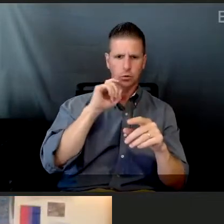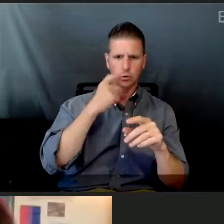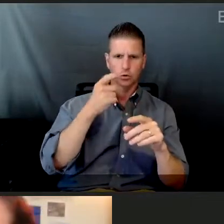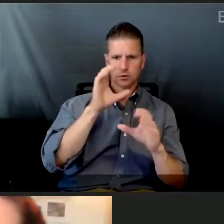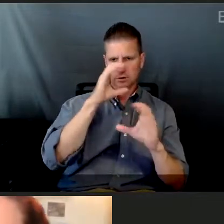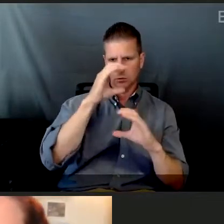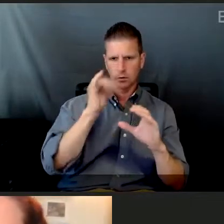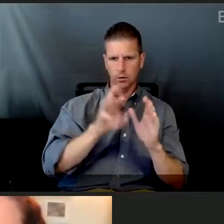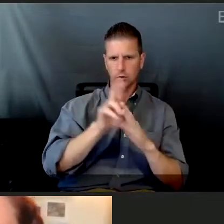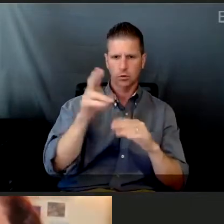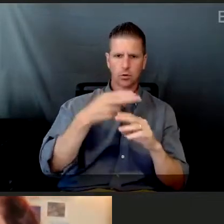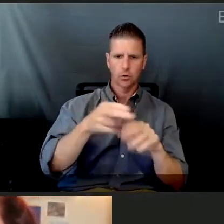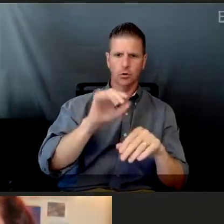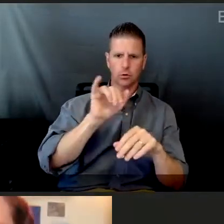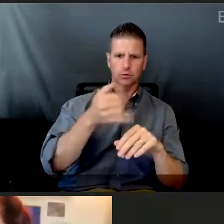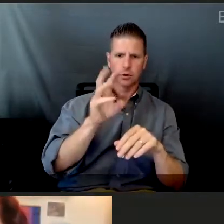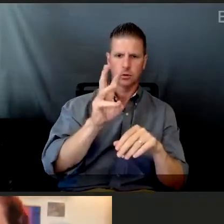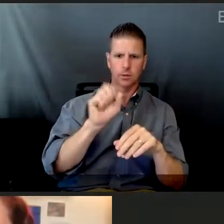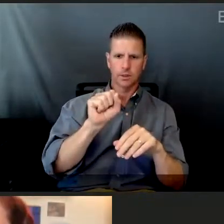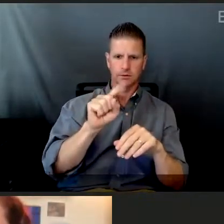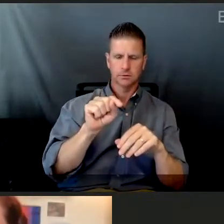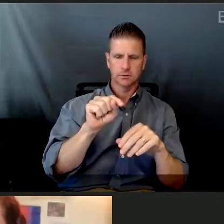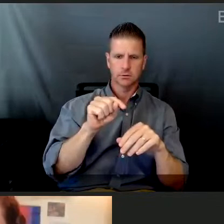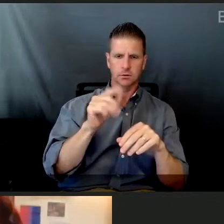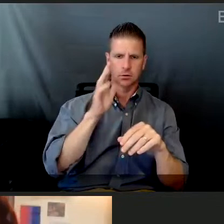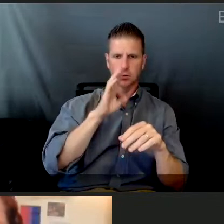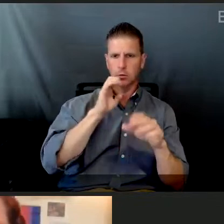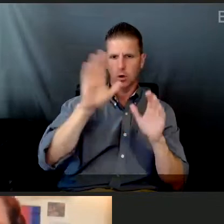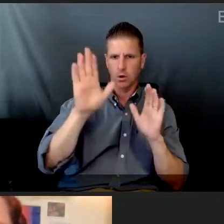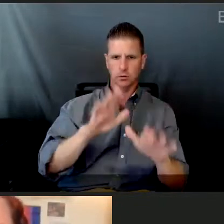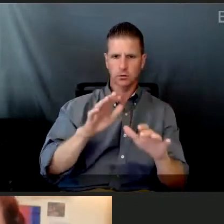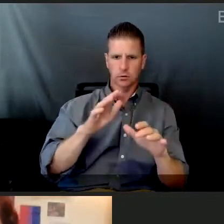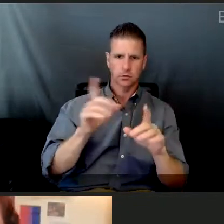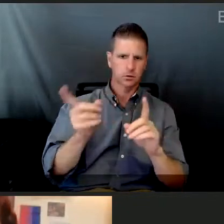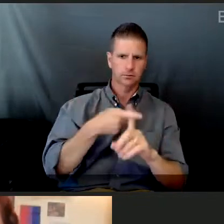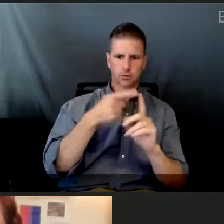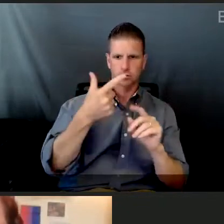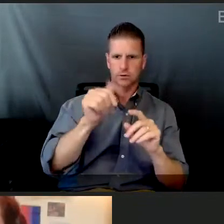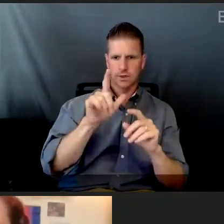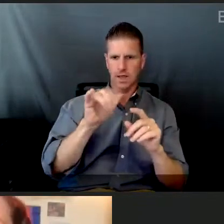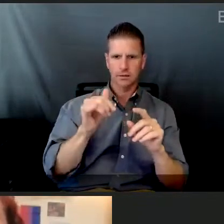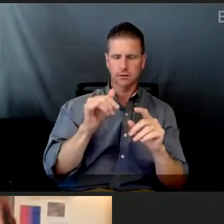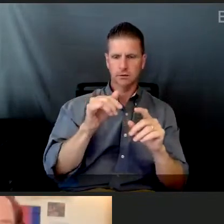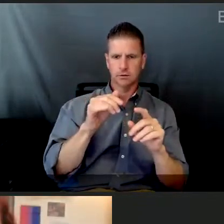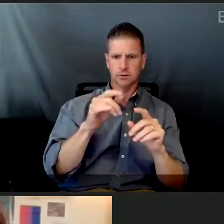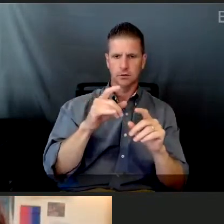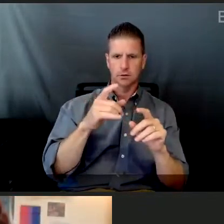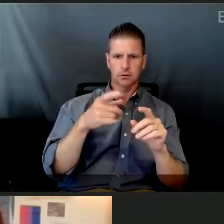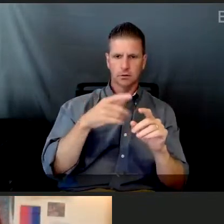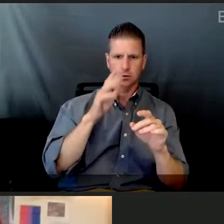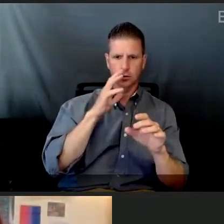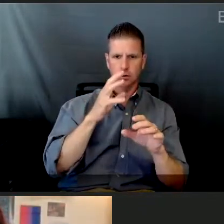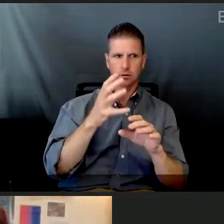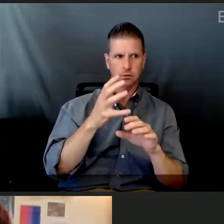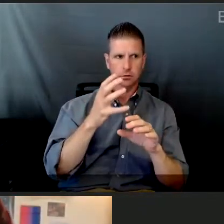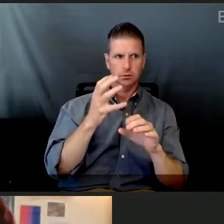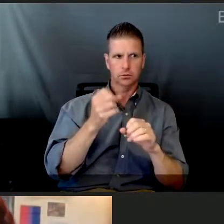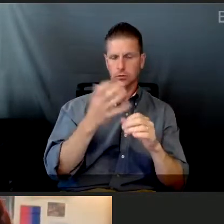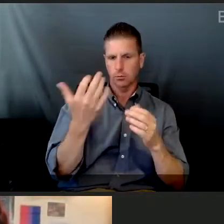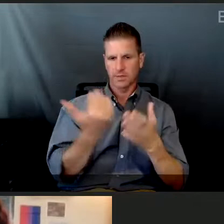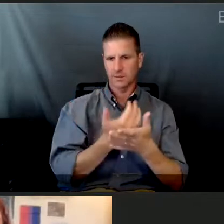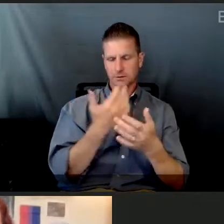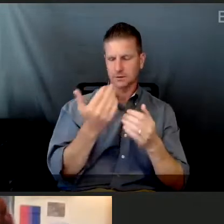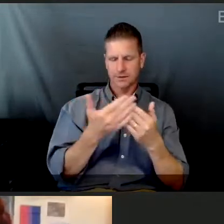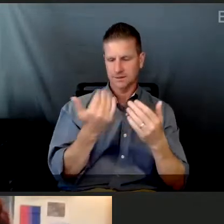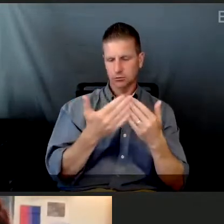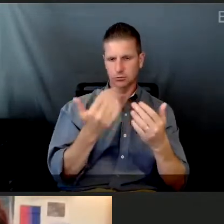launch soon called JWST. And it's going to be awesome. And it's going to first galaxies, the thing you're doing. It'll make it so much easier. And so when